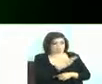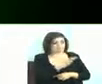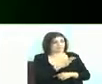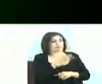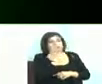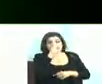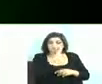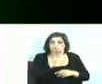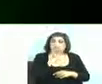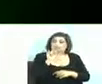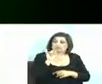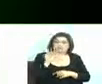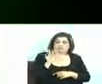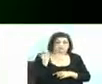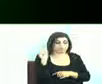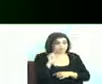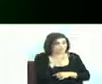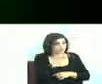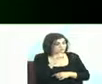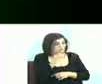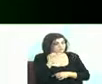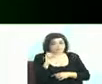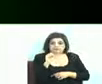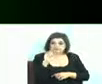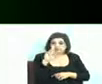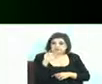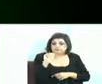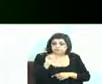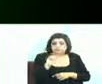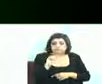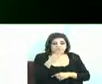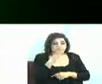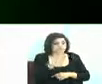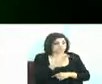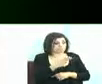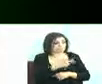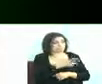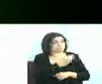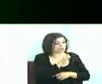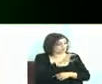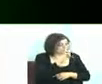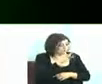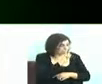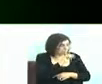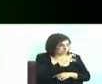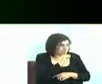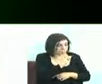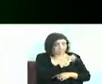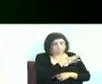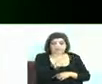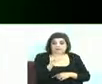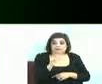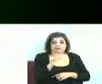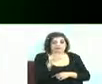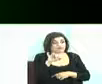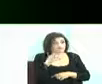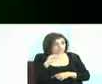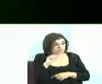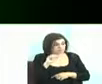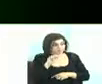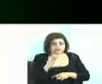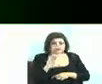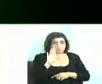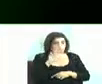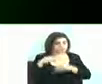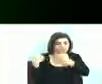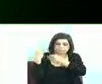of Rebekah and Isaac. Your descendants will be like the specks of dust on the ground. You